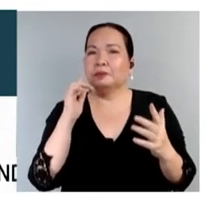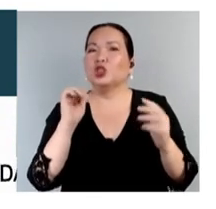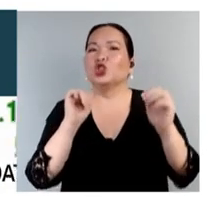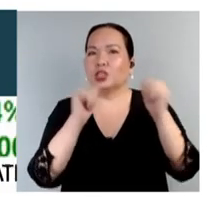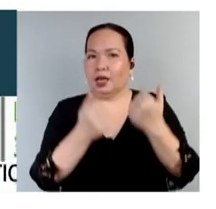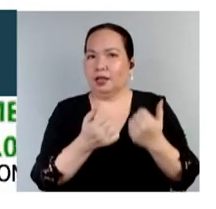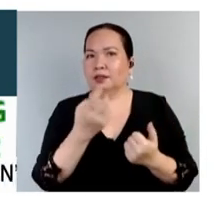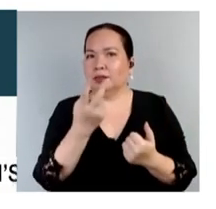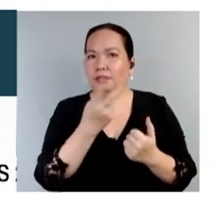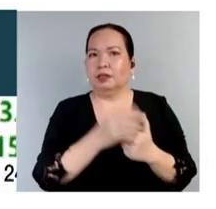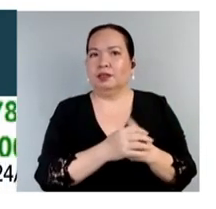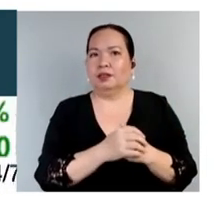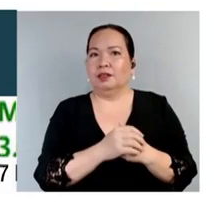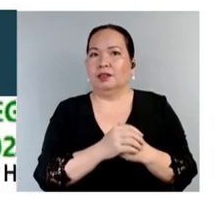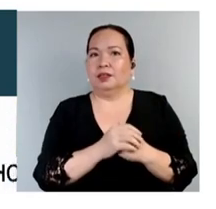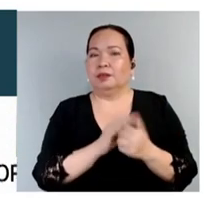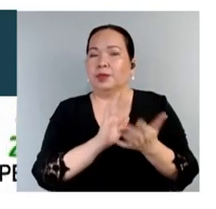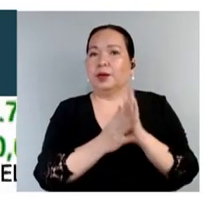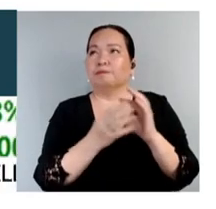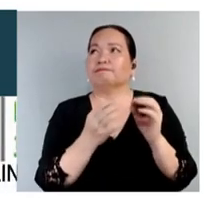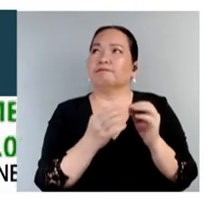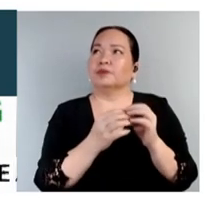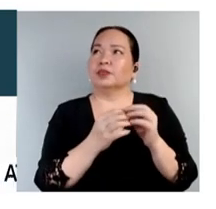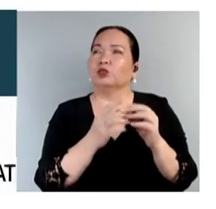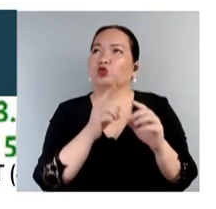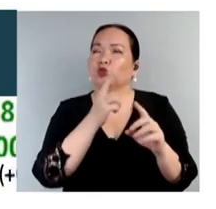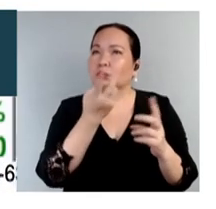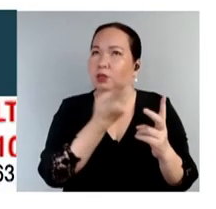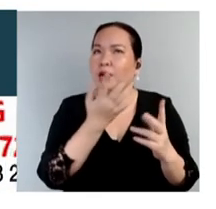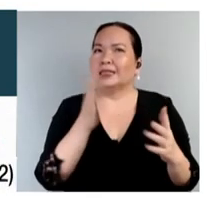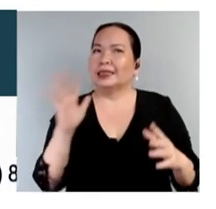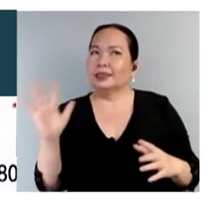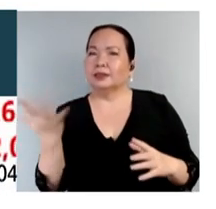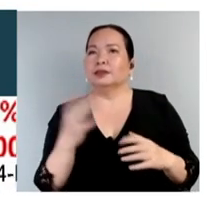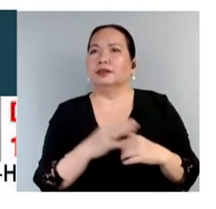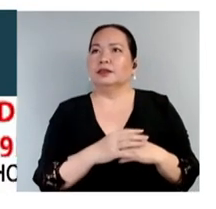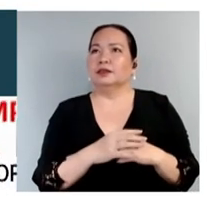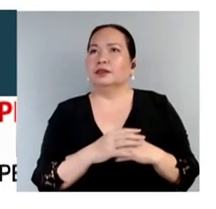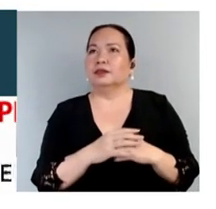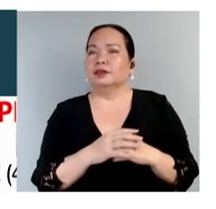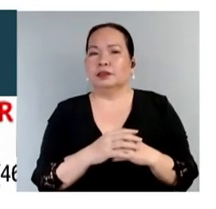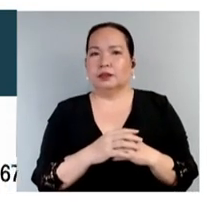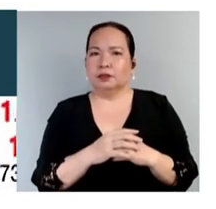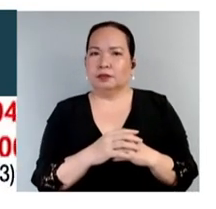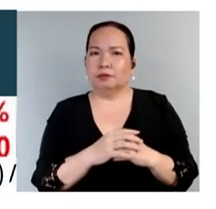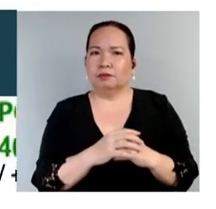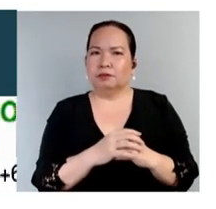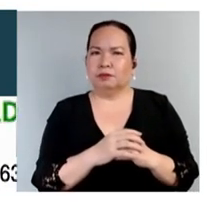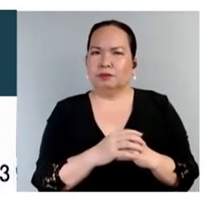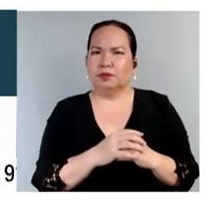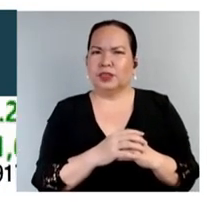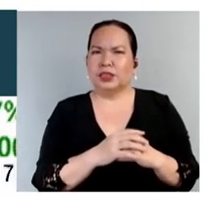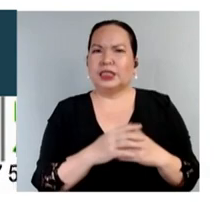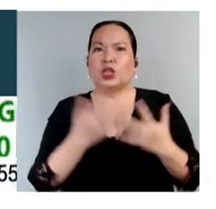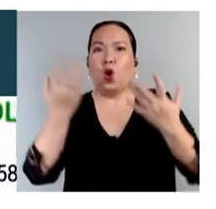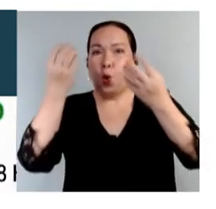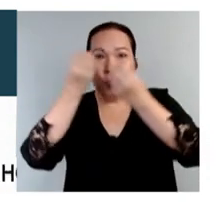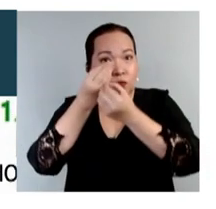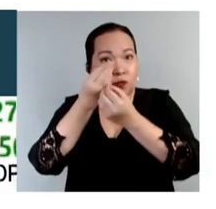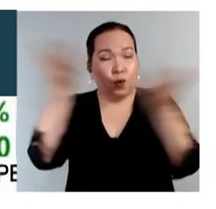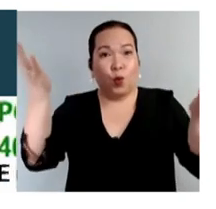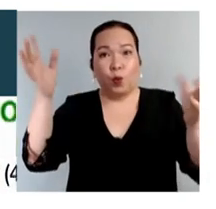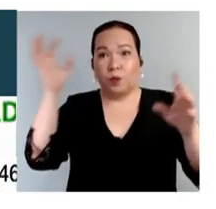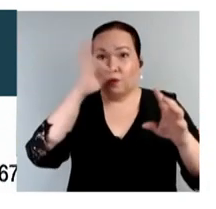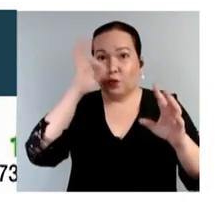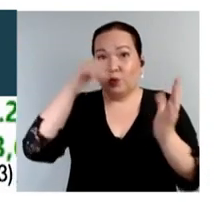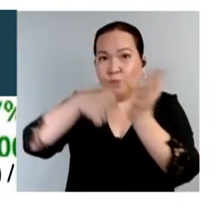to appear to be more accessible, to know, to let the voters know that they